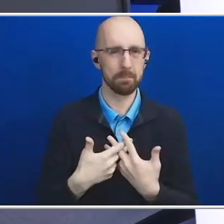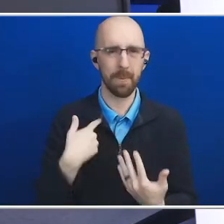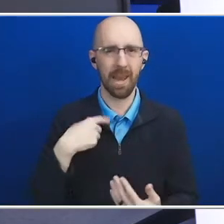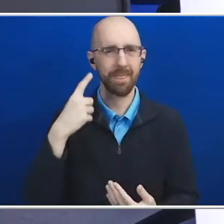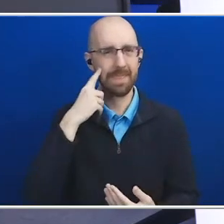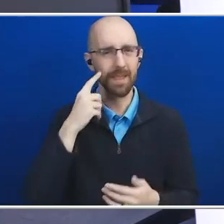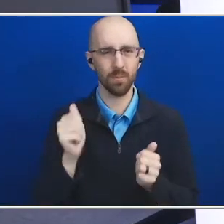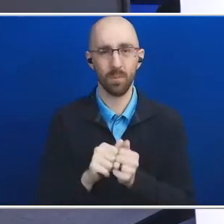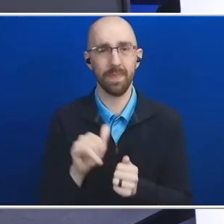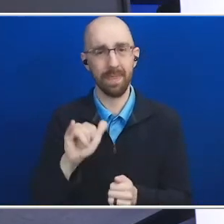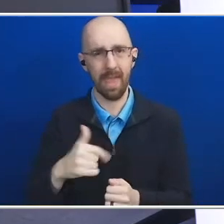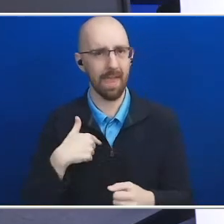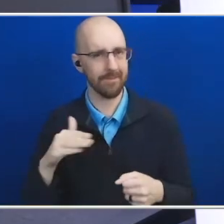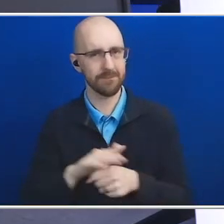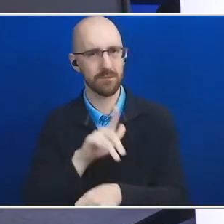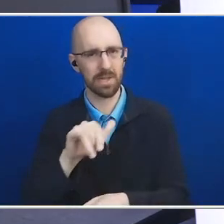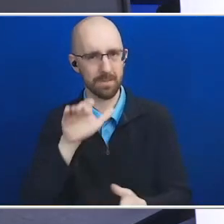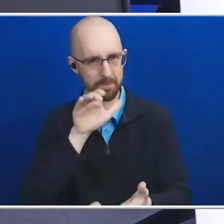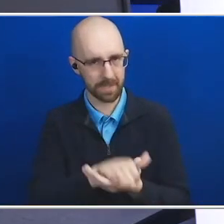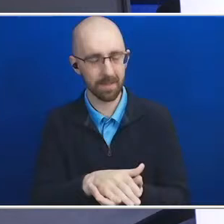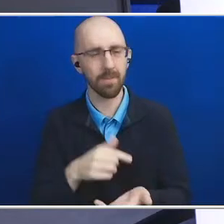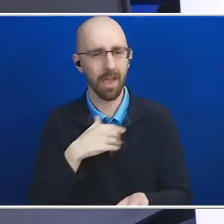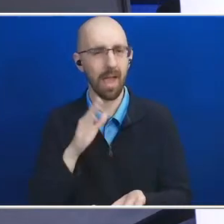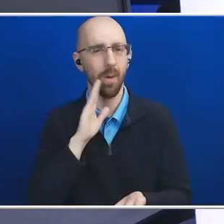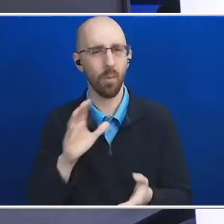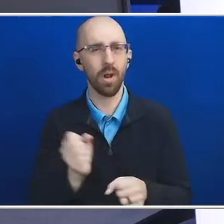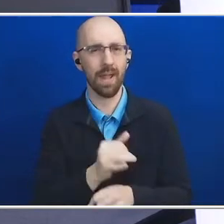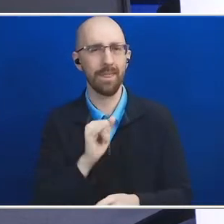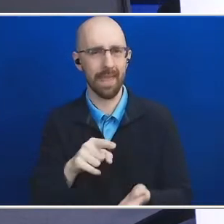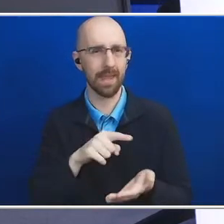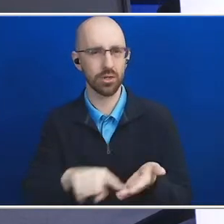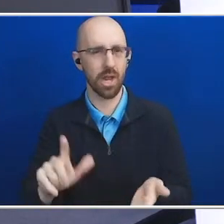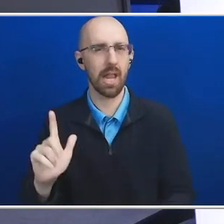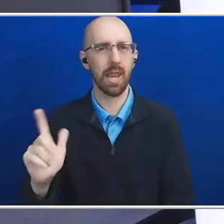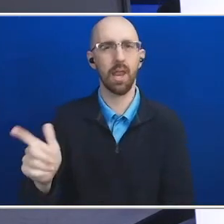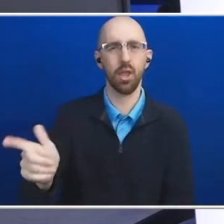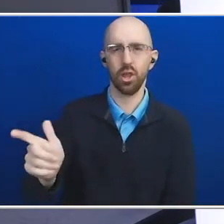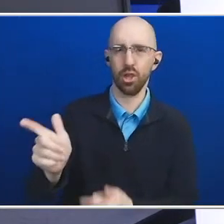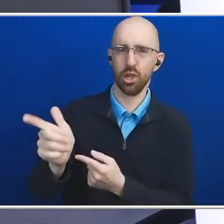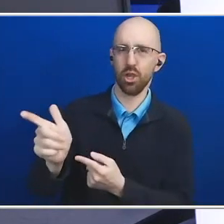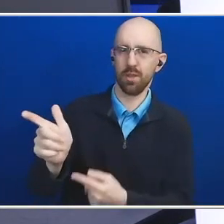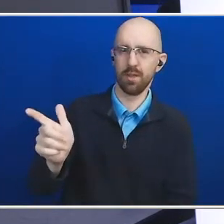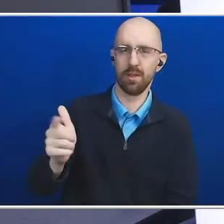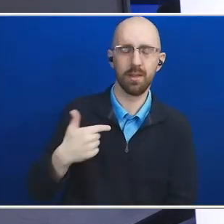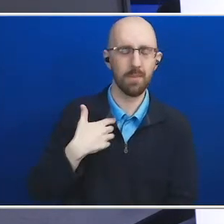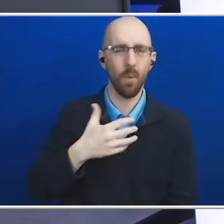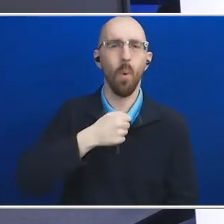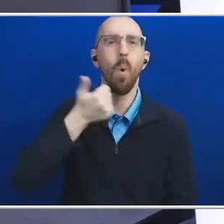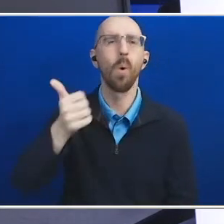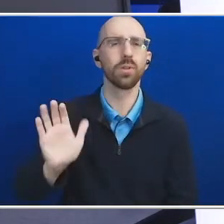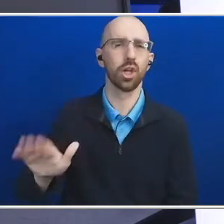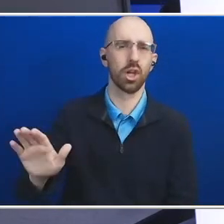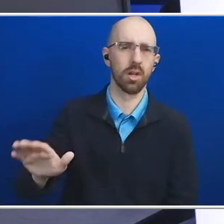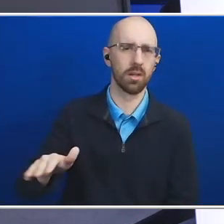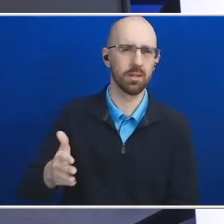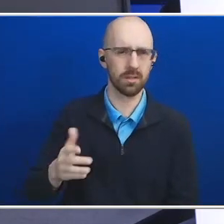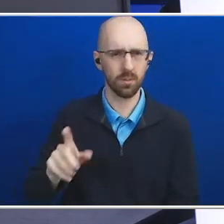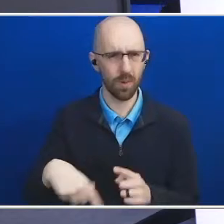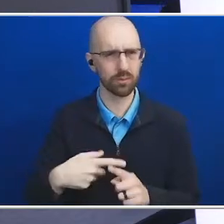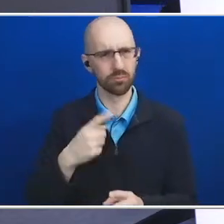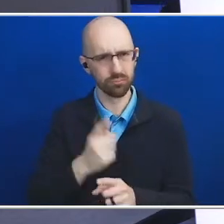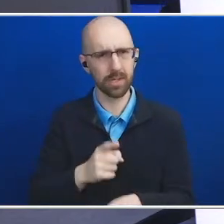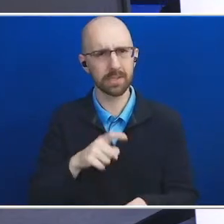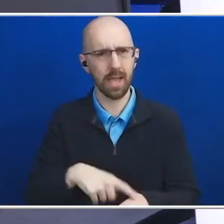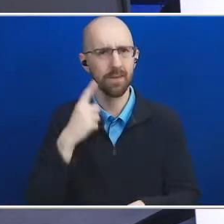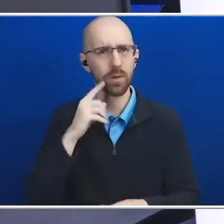believe this, but I'll get that checked later. That's for when I'm much older. When is the right time to get screened or genetic testing